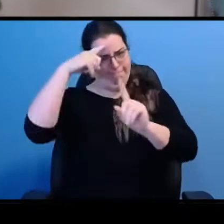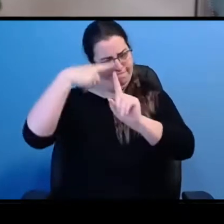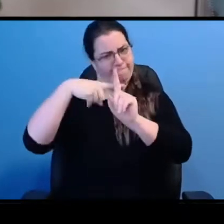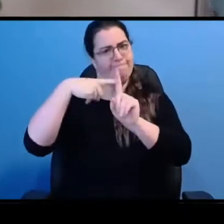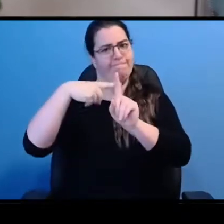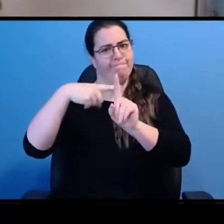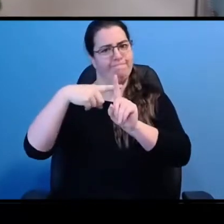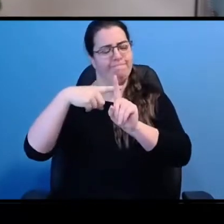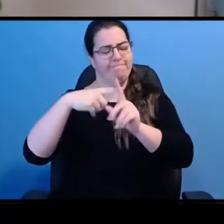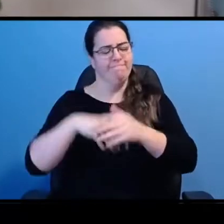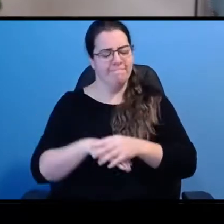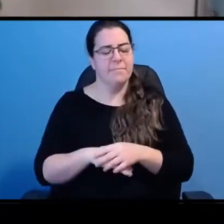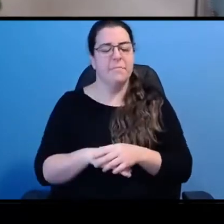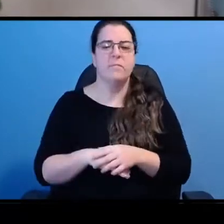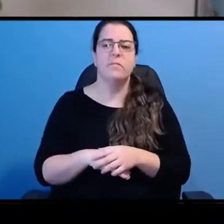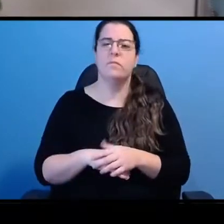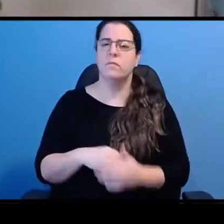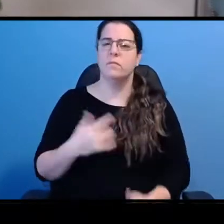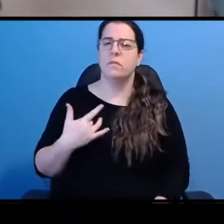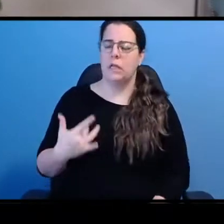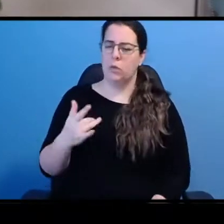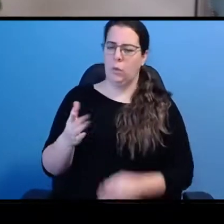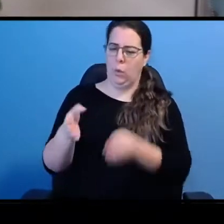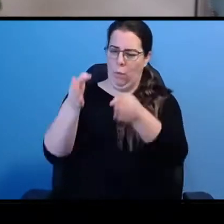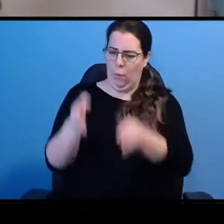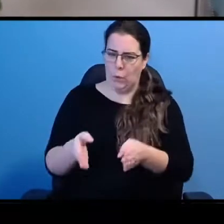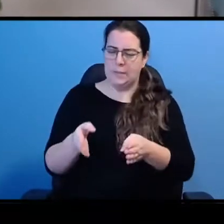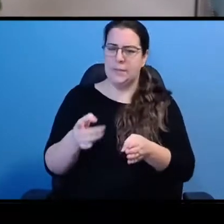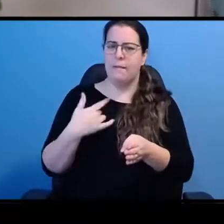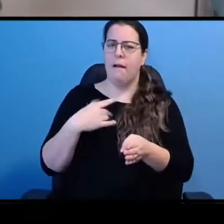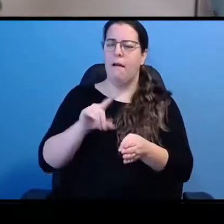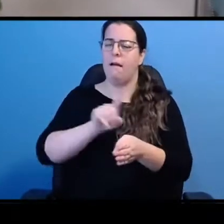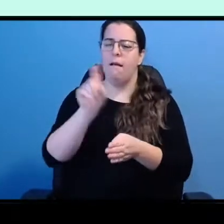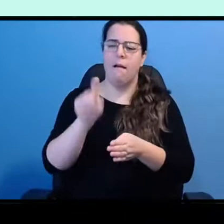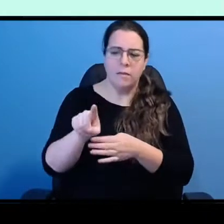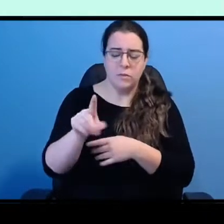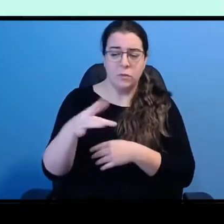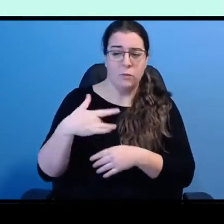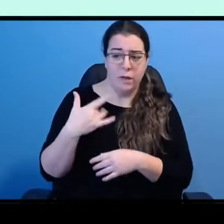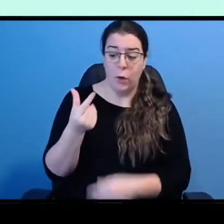is, what is great about grant writing?